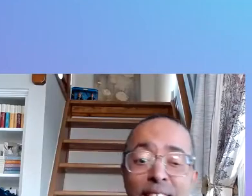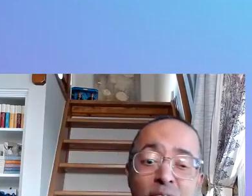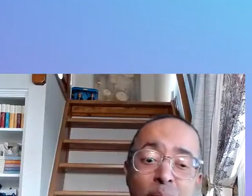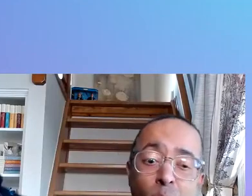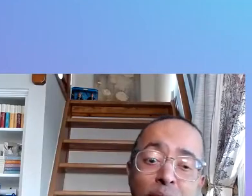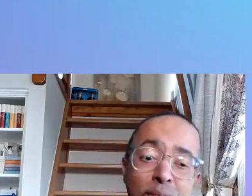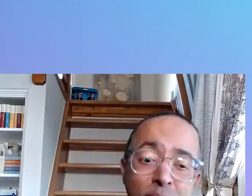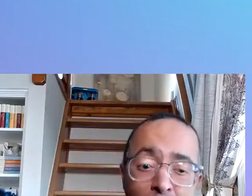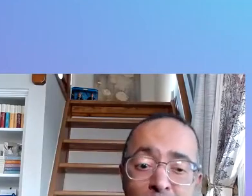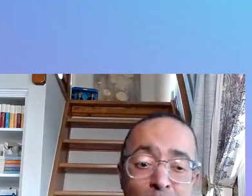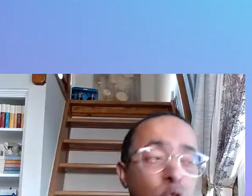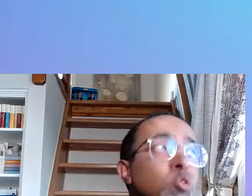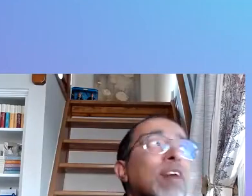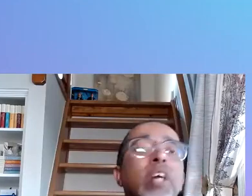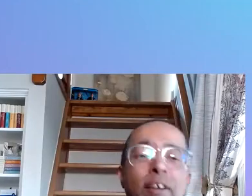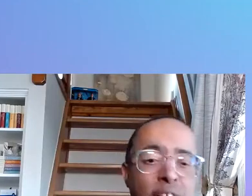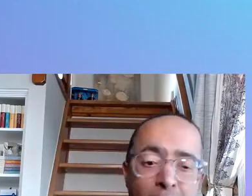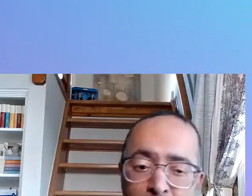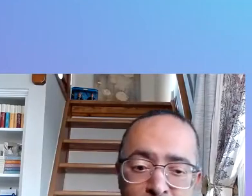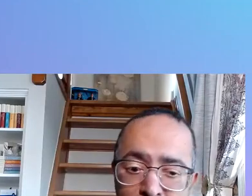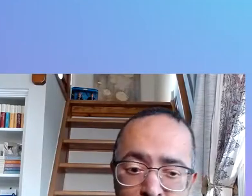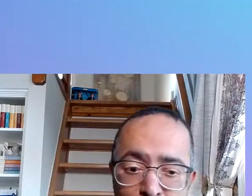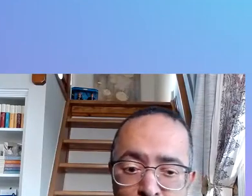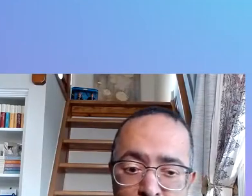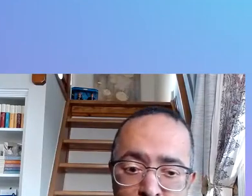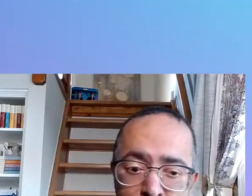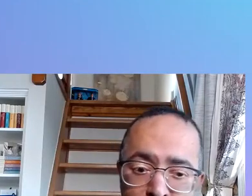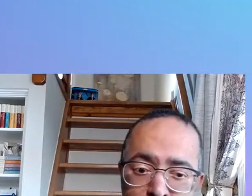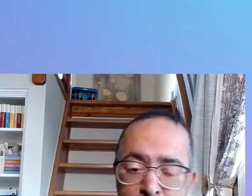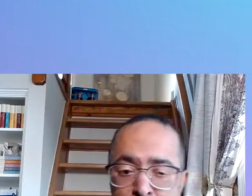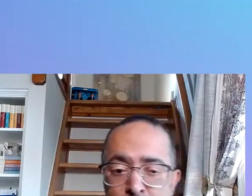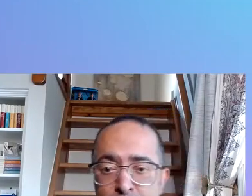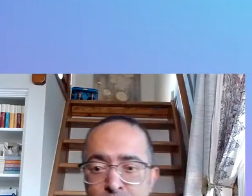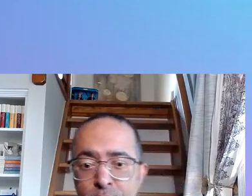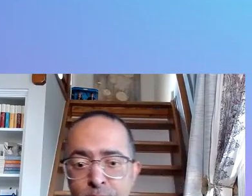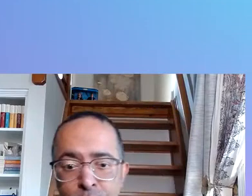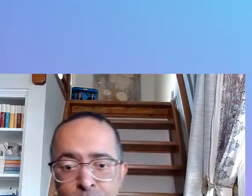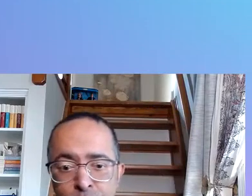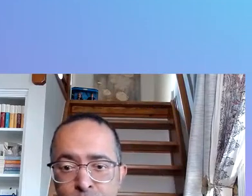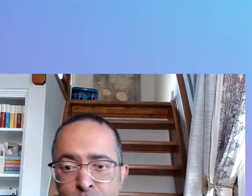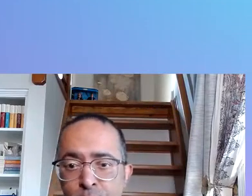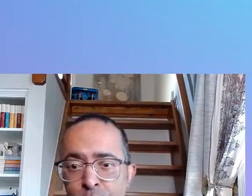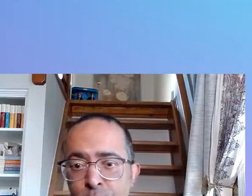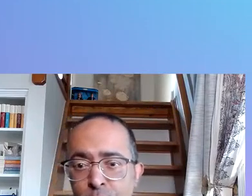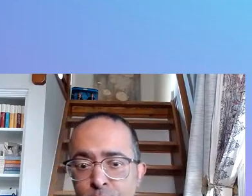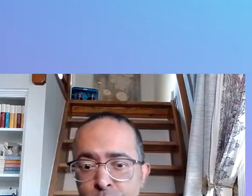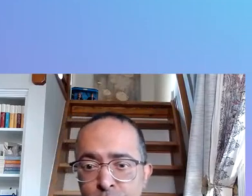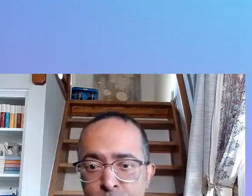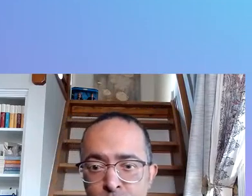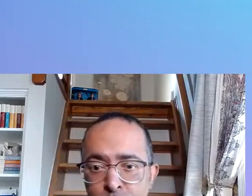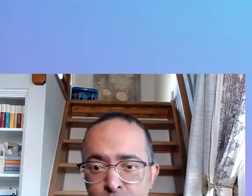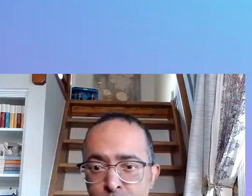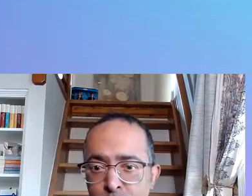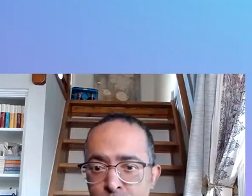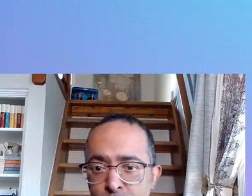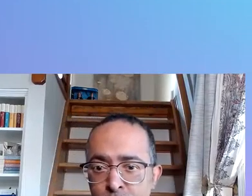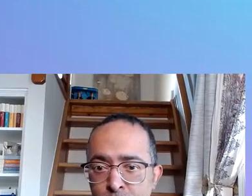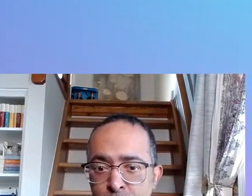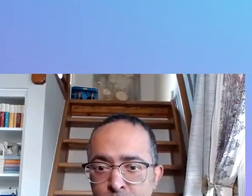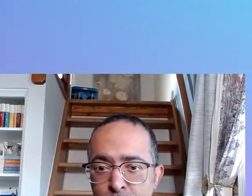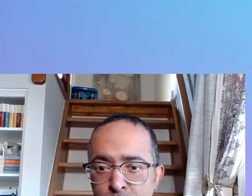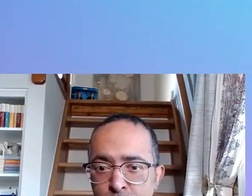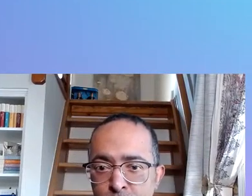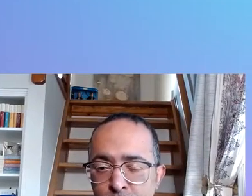is to get into the boring documents. You never have to have that discussion again. I love that. So make those